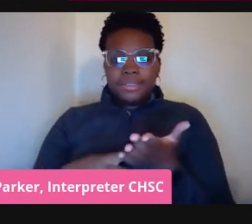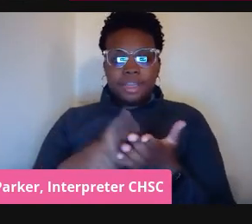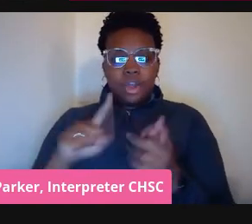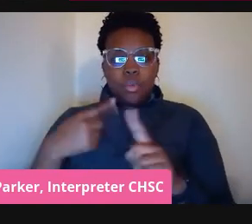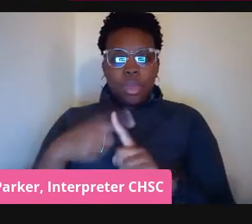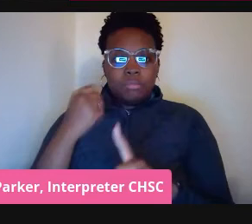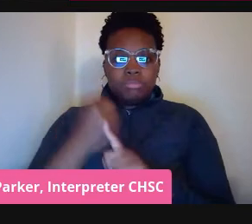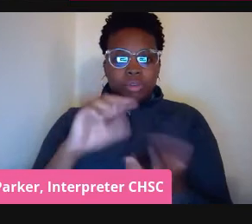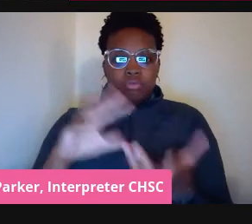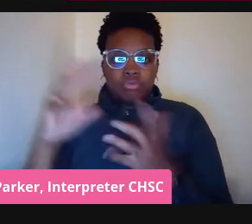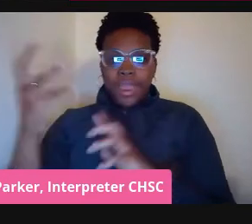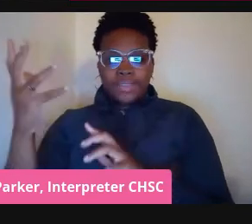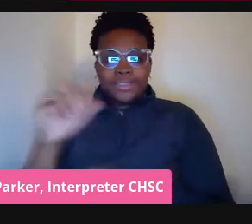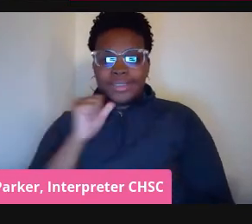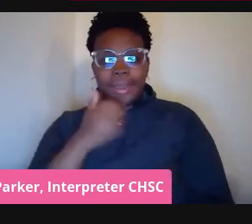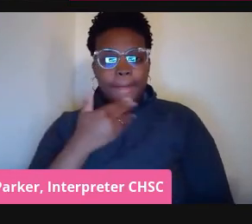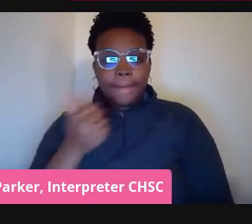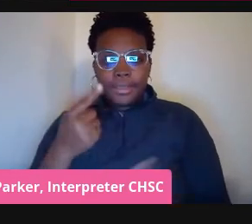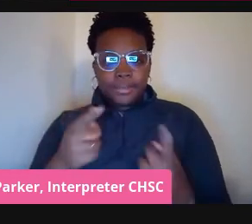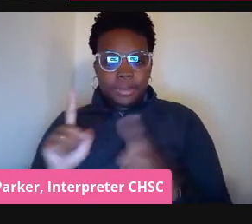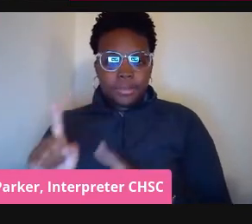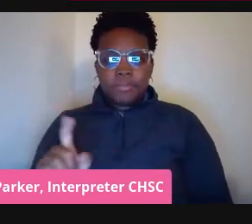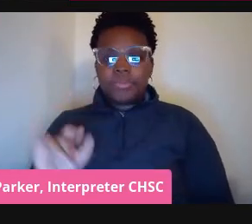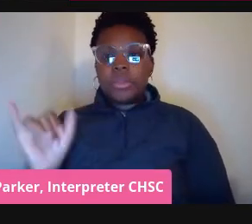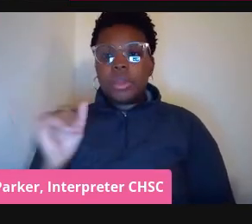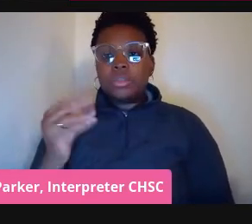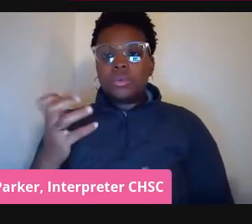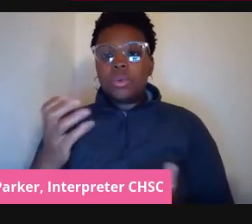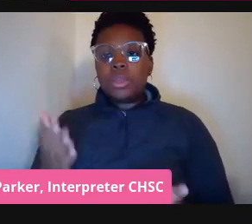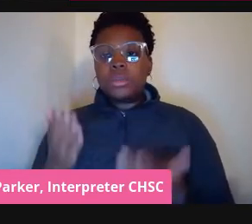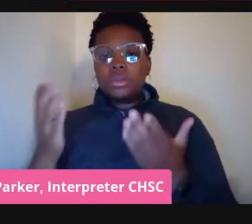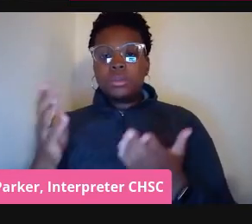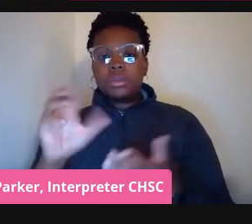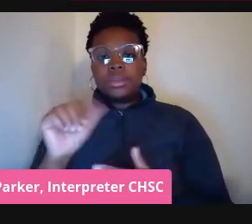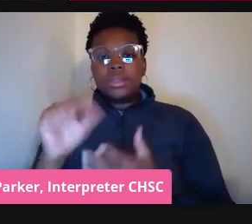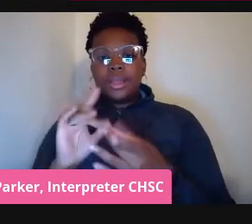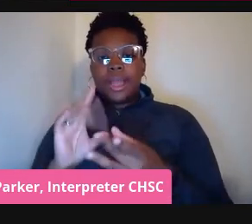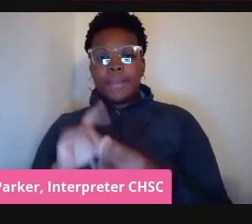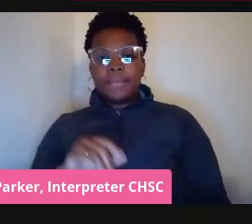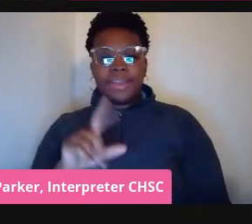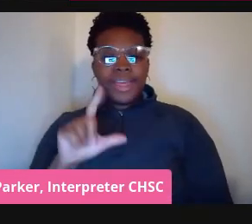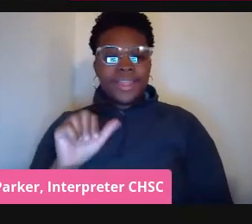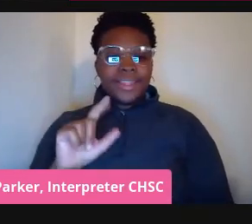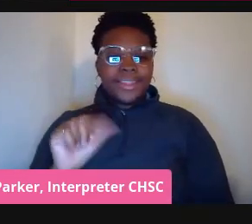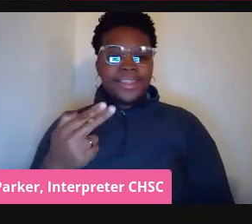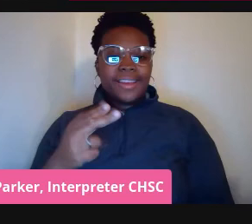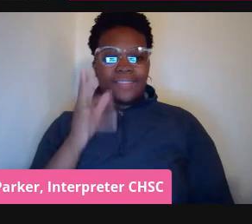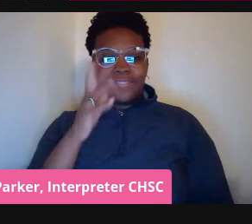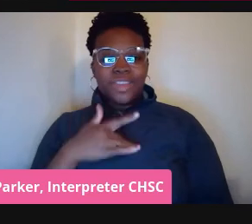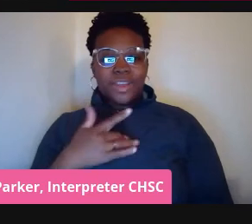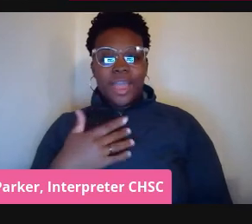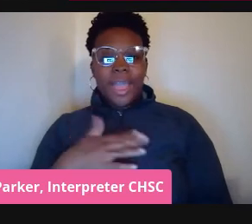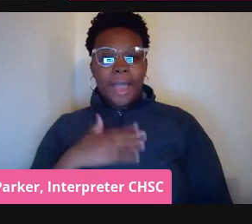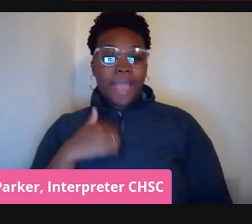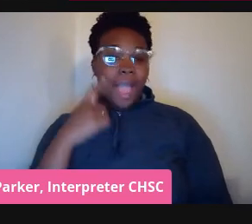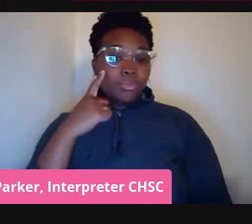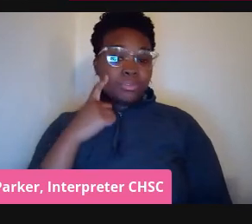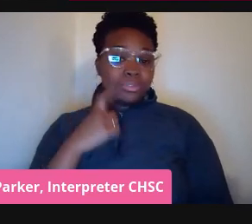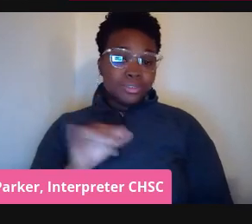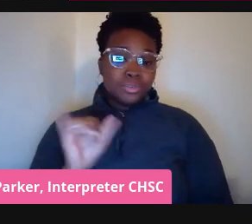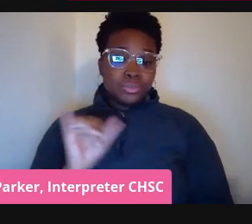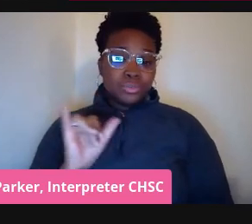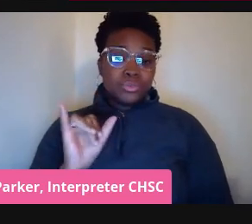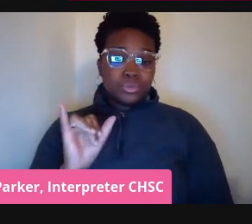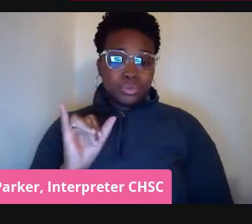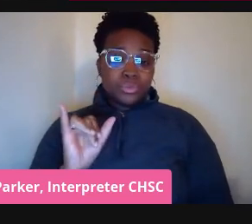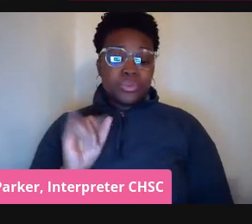I also want to bring up one more comment that someone just said. It said, Leela, this will make you feel happy. I was in tears too, Leela. It's so real for so